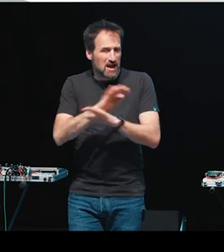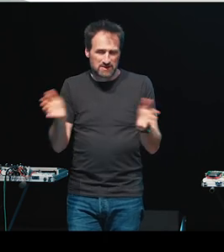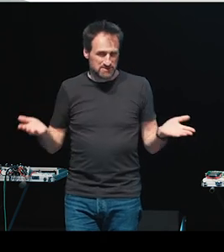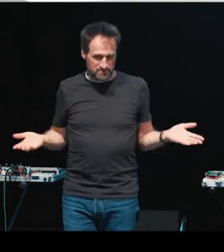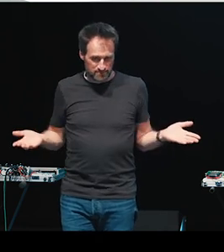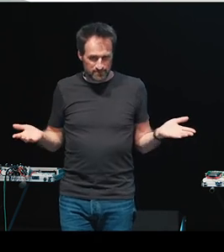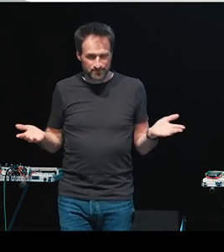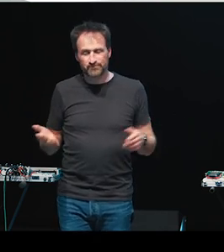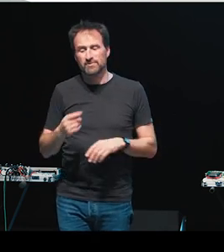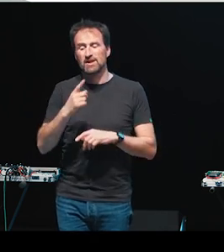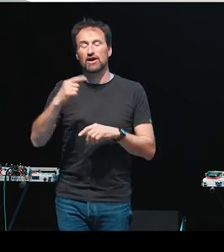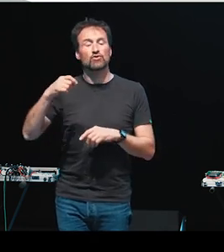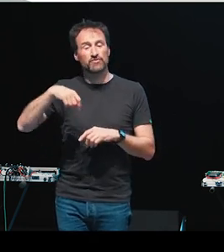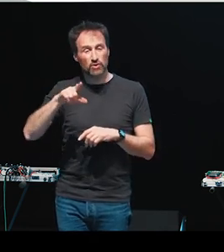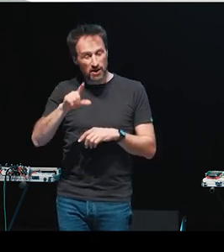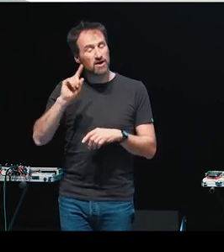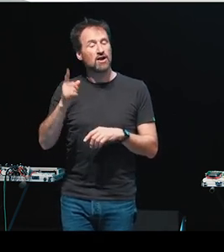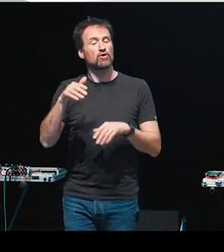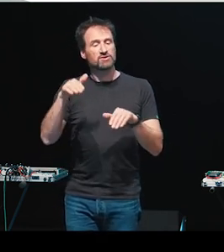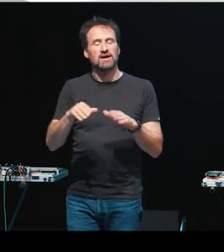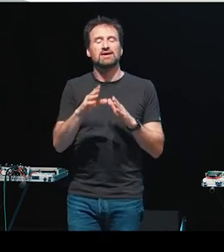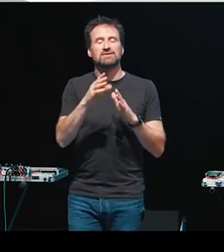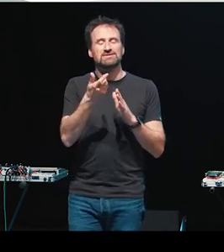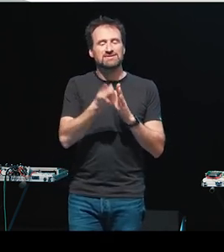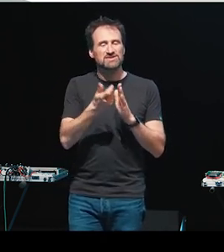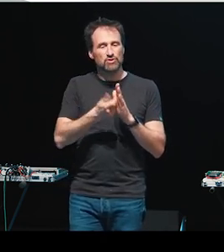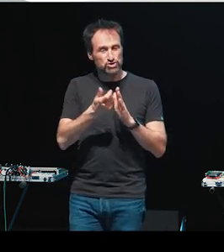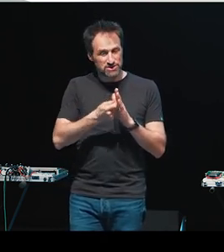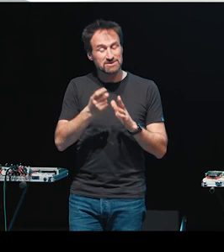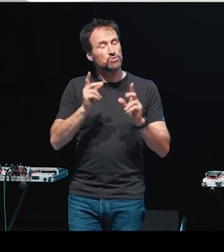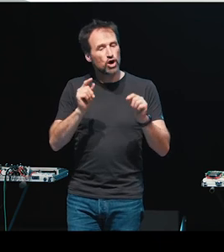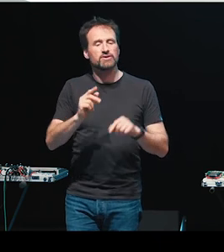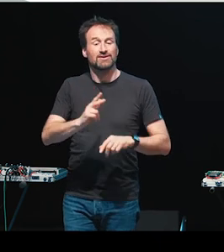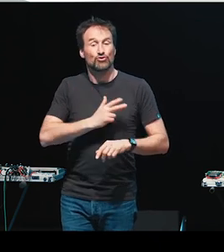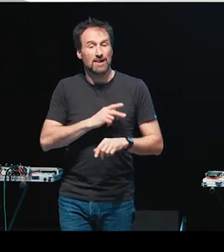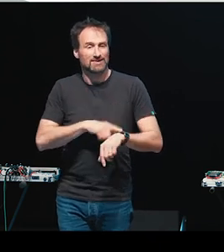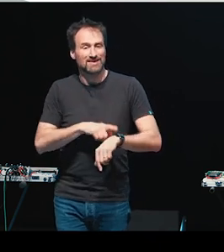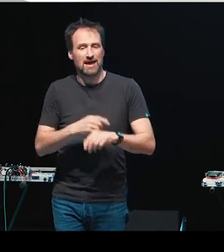And GraphQL also supports subscriptions, so that's real-time updates. And